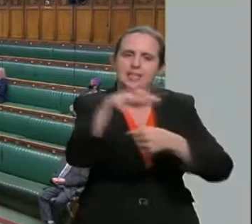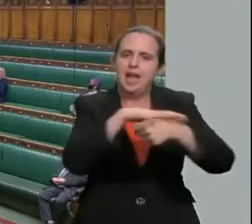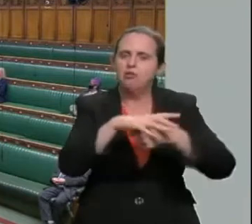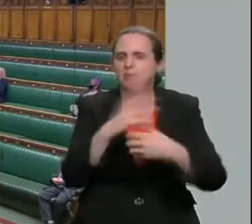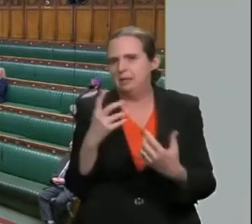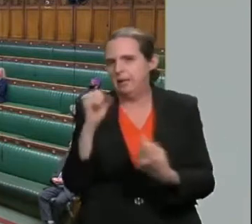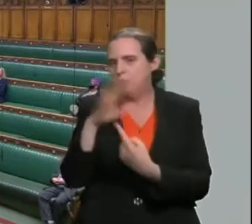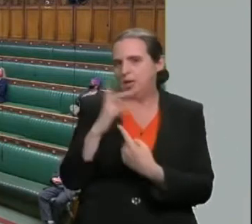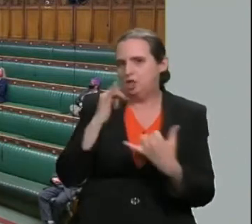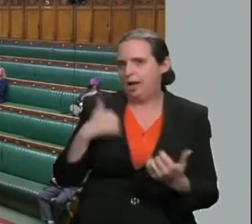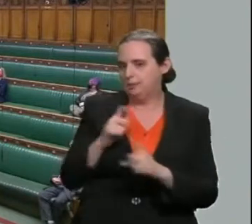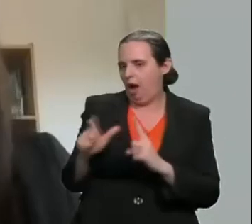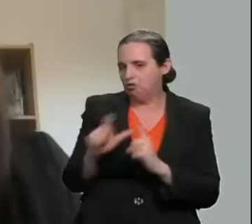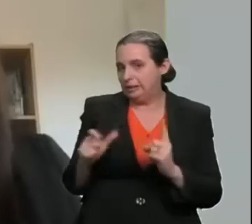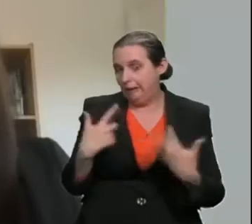Yasmin Qureshi. Yasmin.